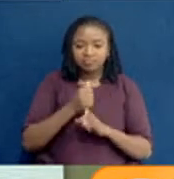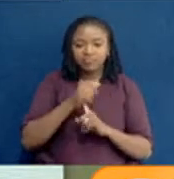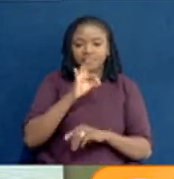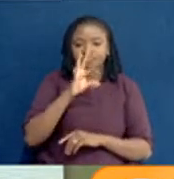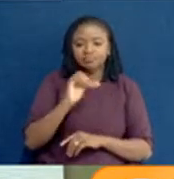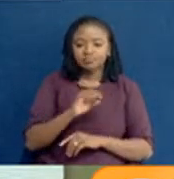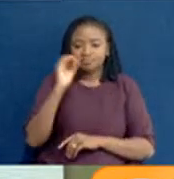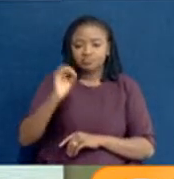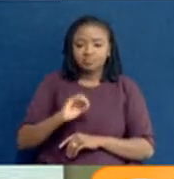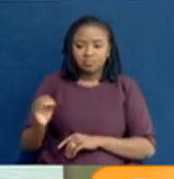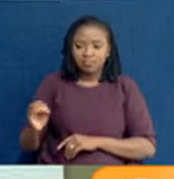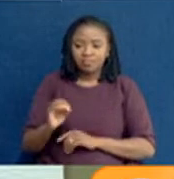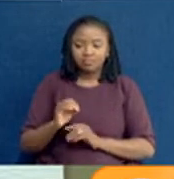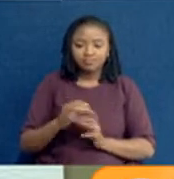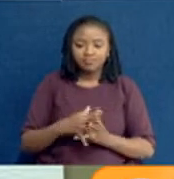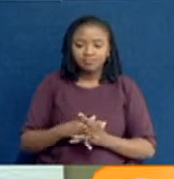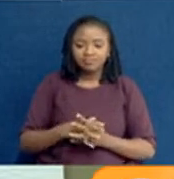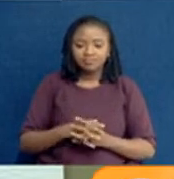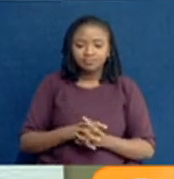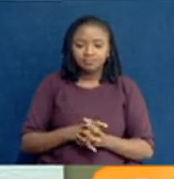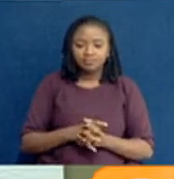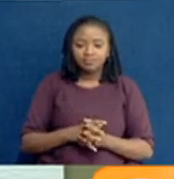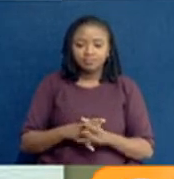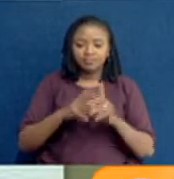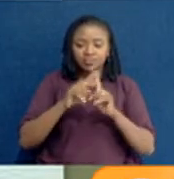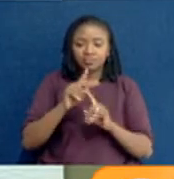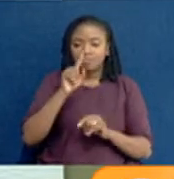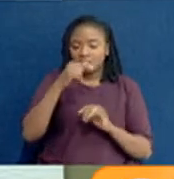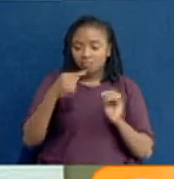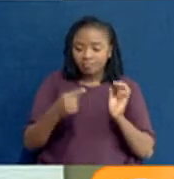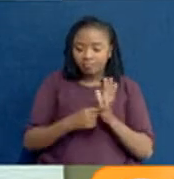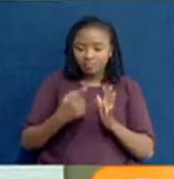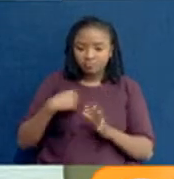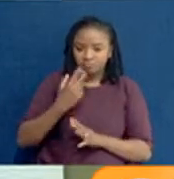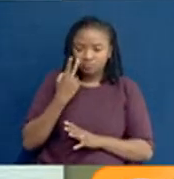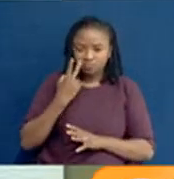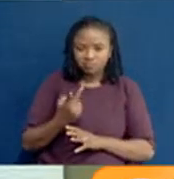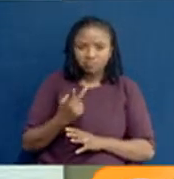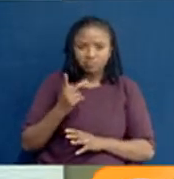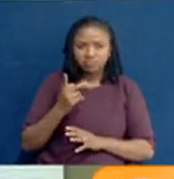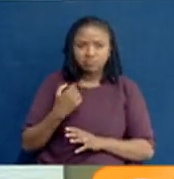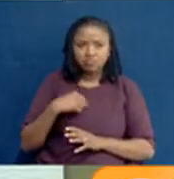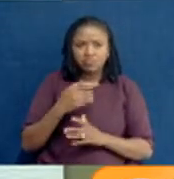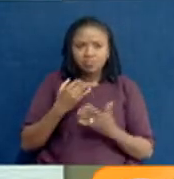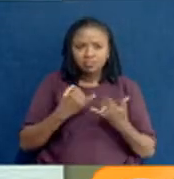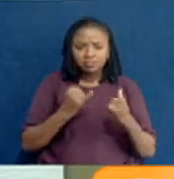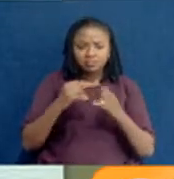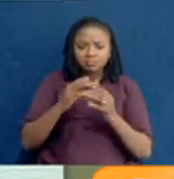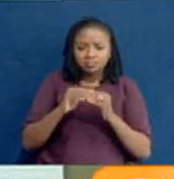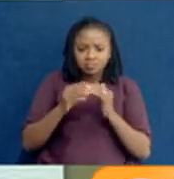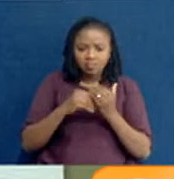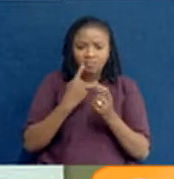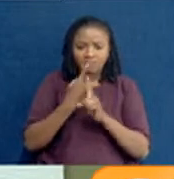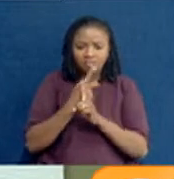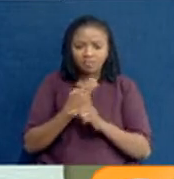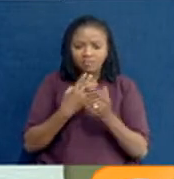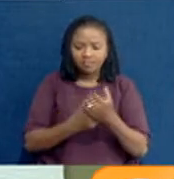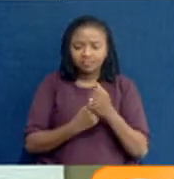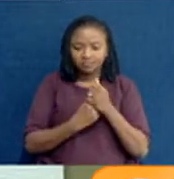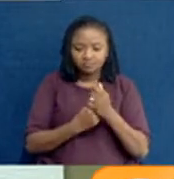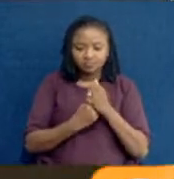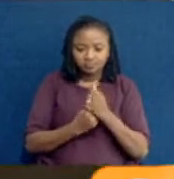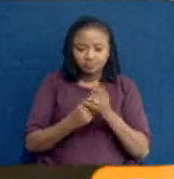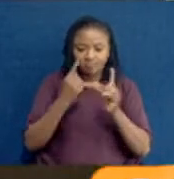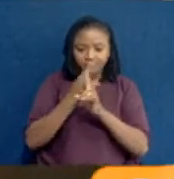water availability. And one of the things that we're also looking at is being able to create different sort of partnerships across